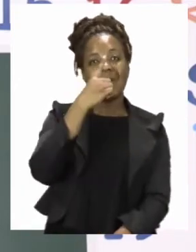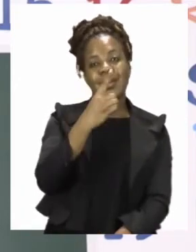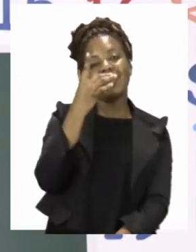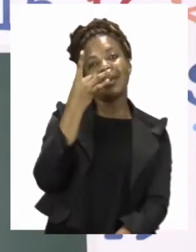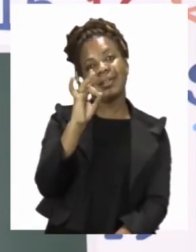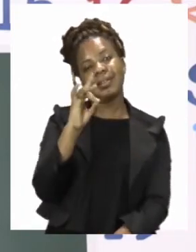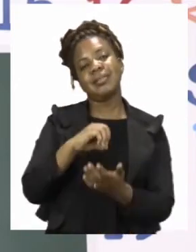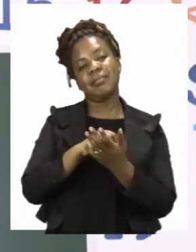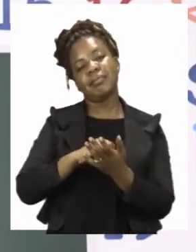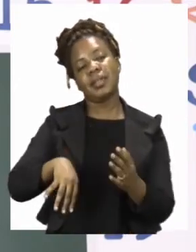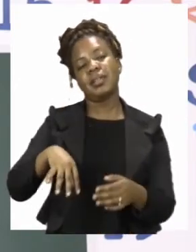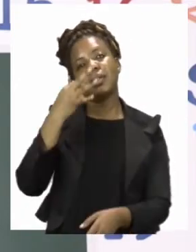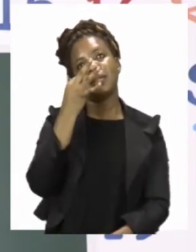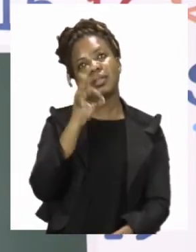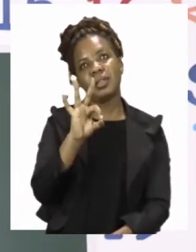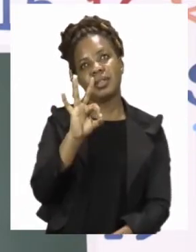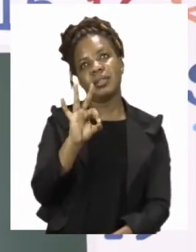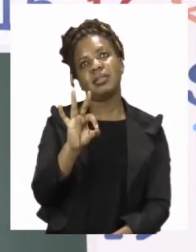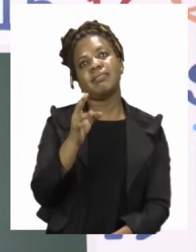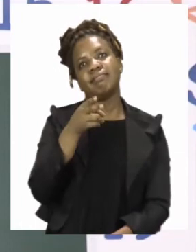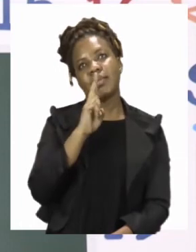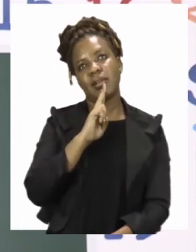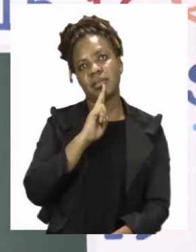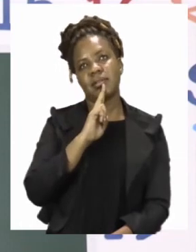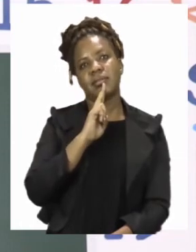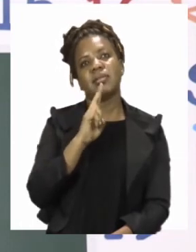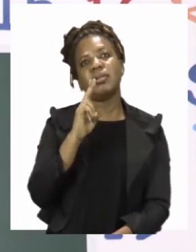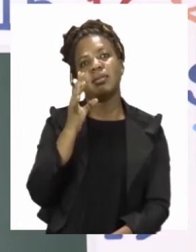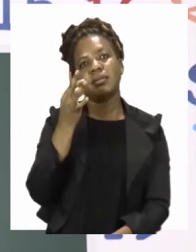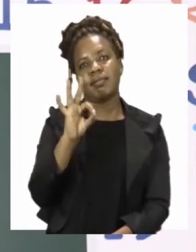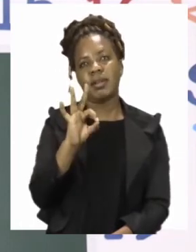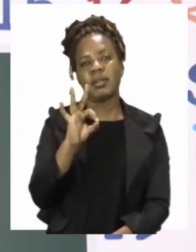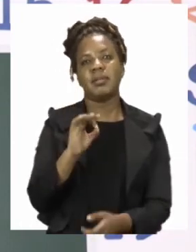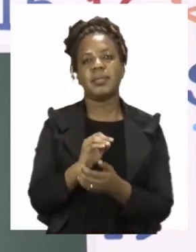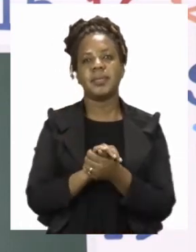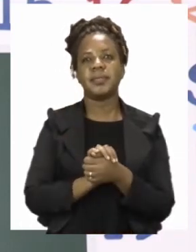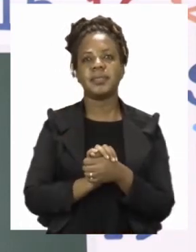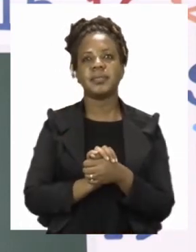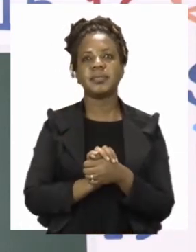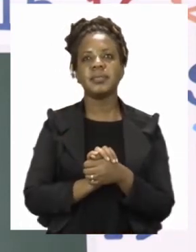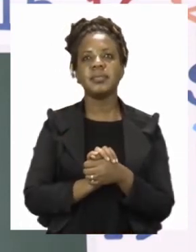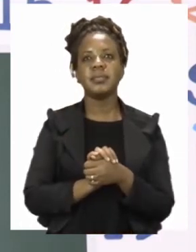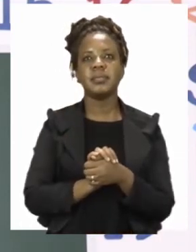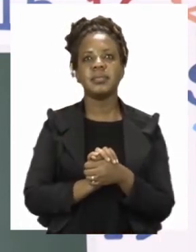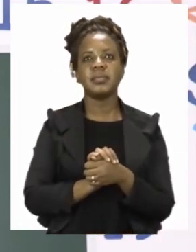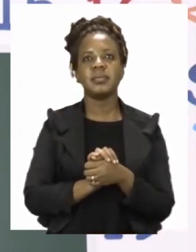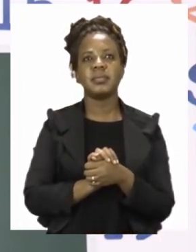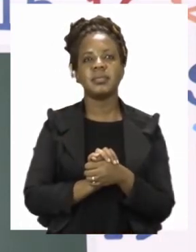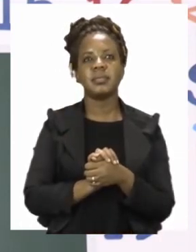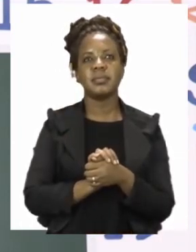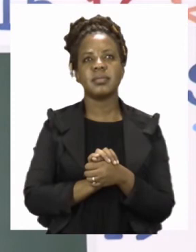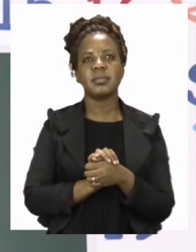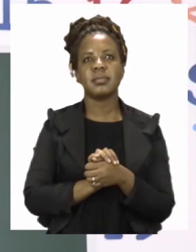are there. Are we there? Let's try again. So we're going to go from